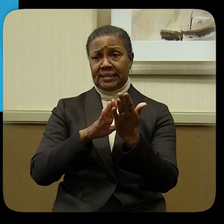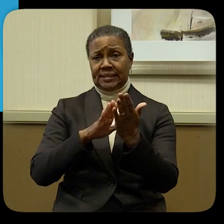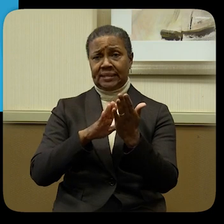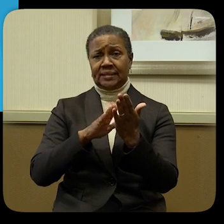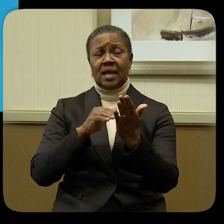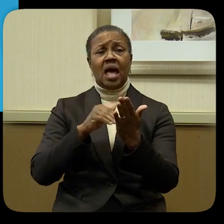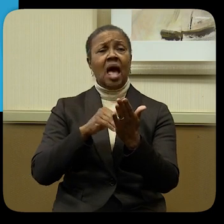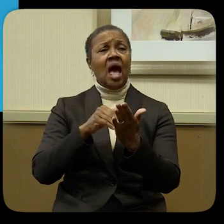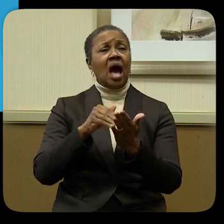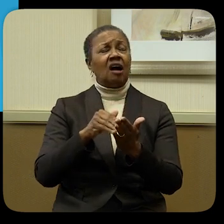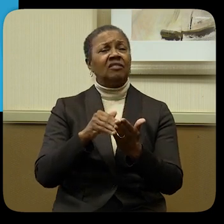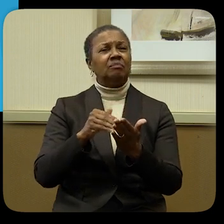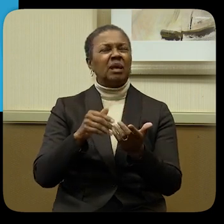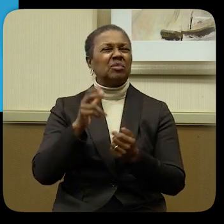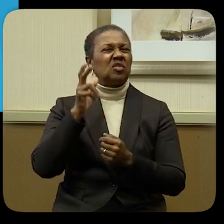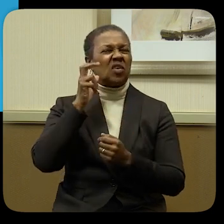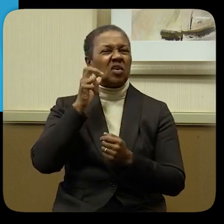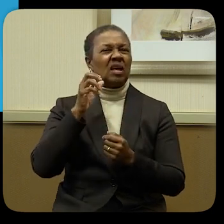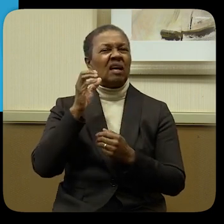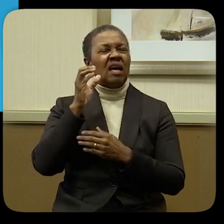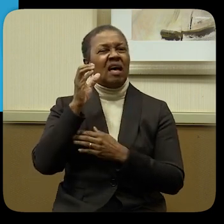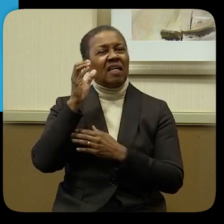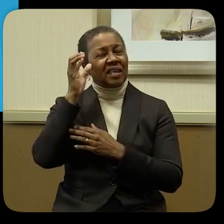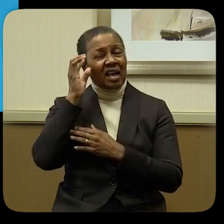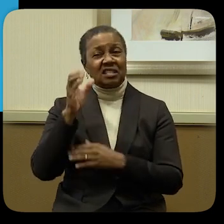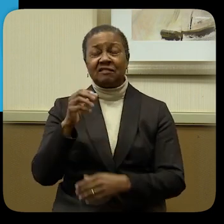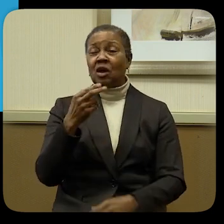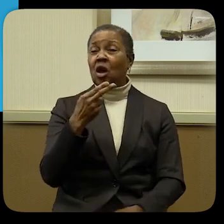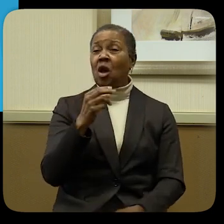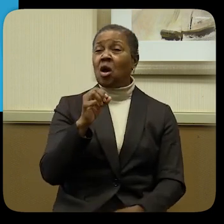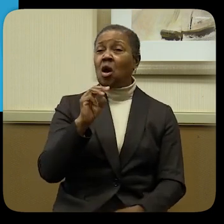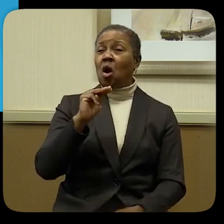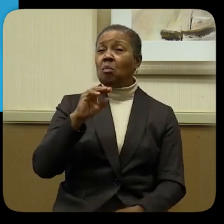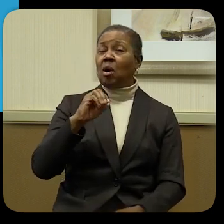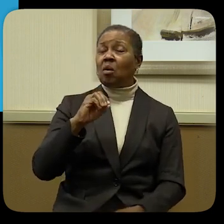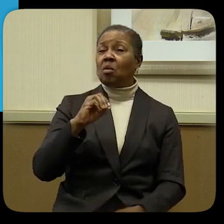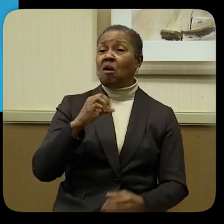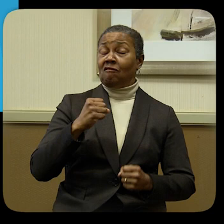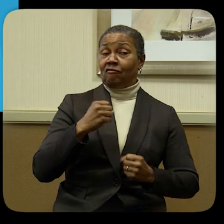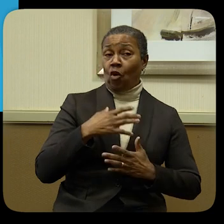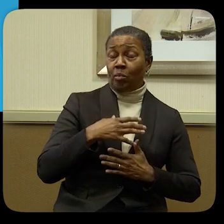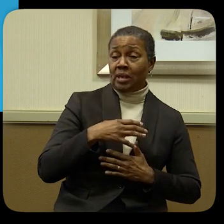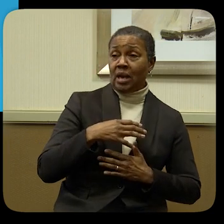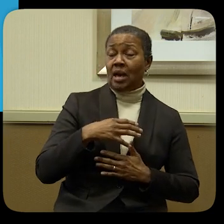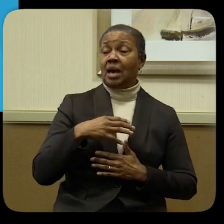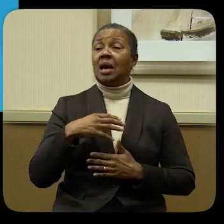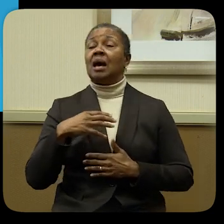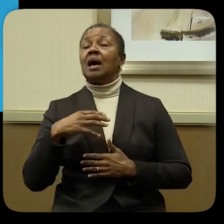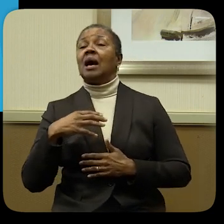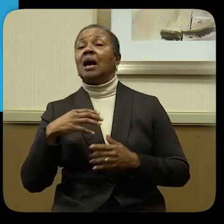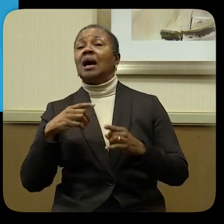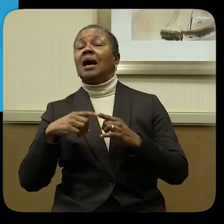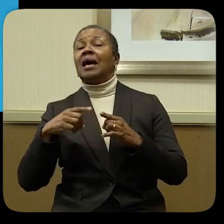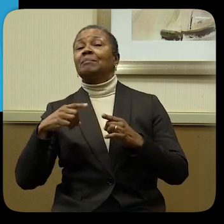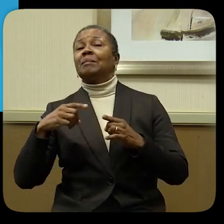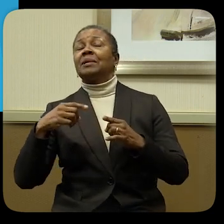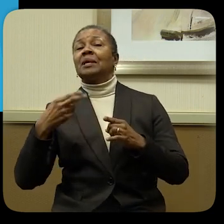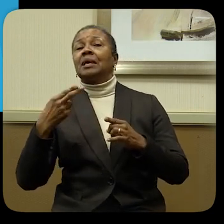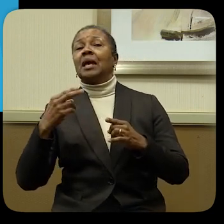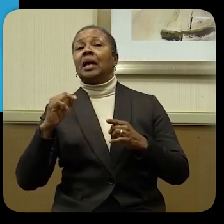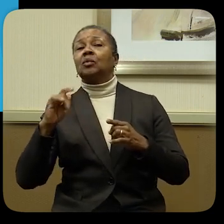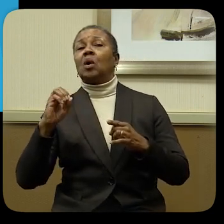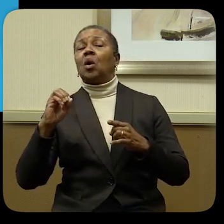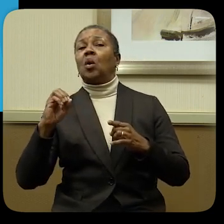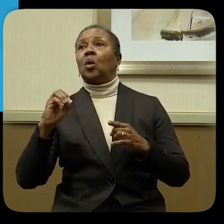of times you've probably heard of the concept of homophobia and transphobia, but introducing the idea of heterosexism, the assumption